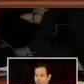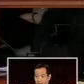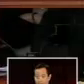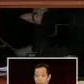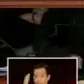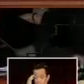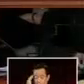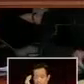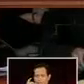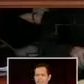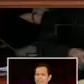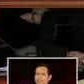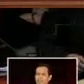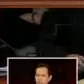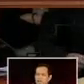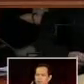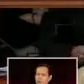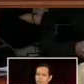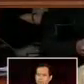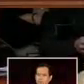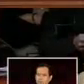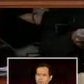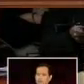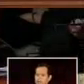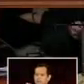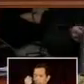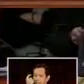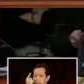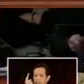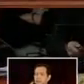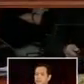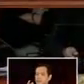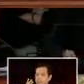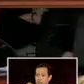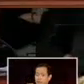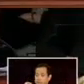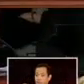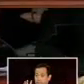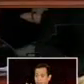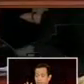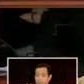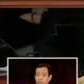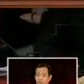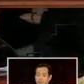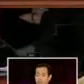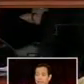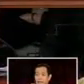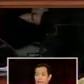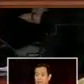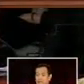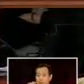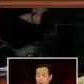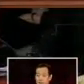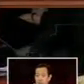us. I'd just like to ask you, ano ba ang pagkaintindi nyo sa 14.05? Doon sa exception na pagka